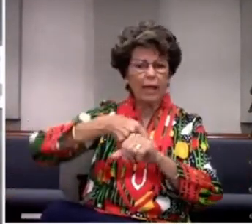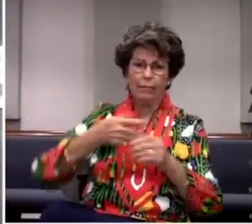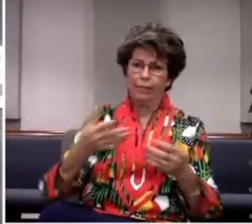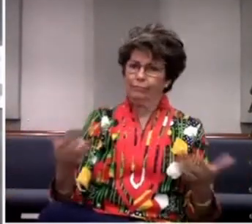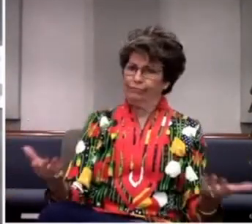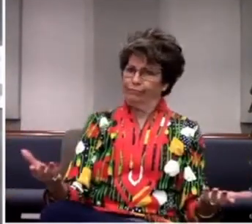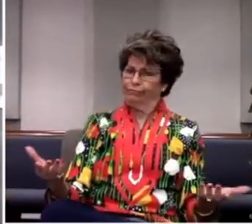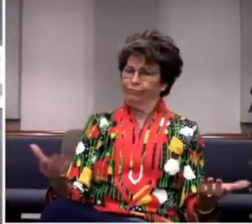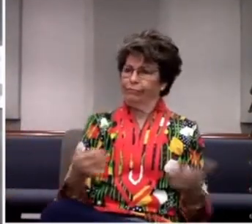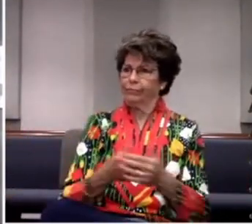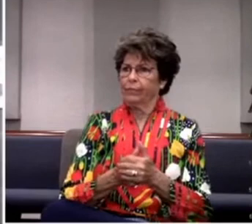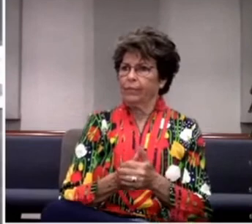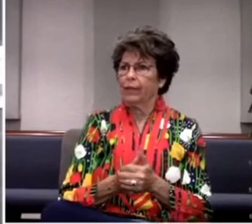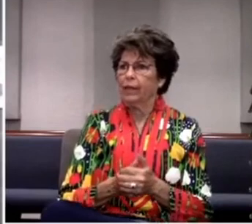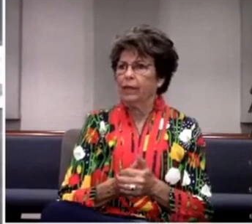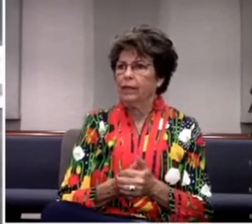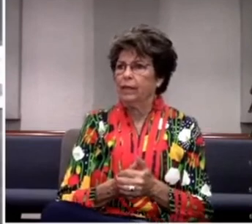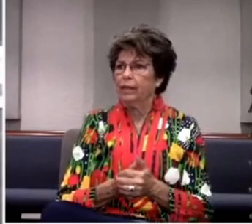about it being